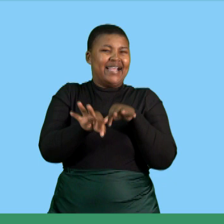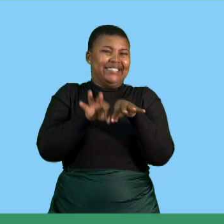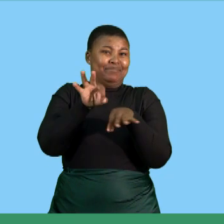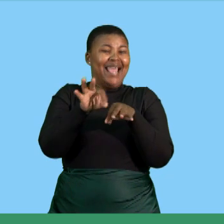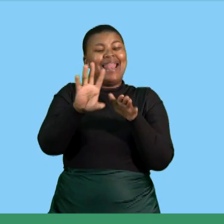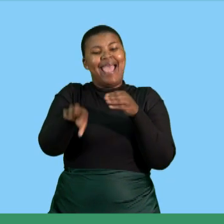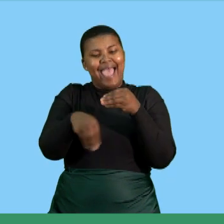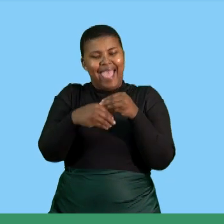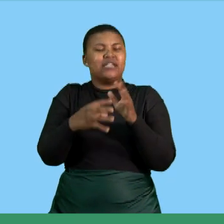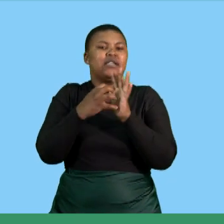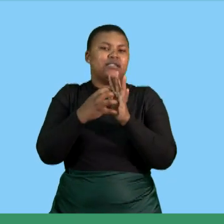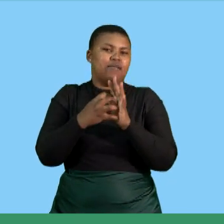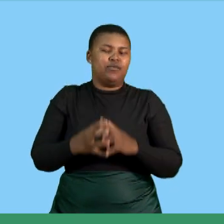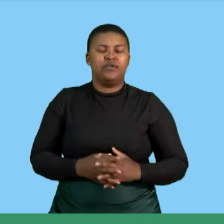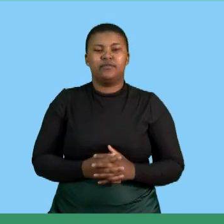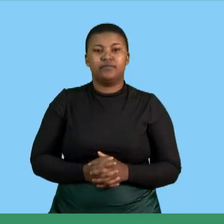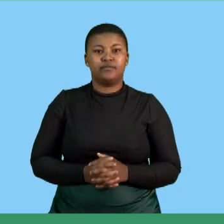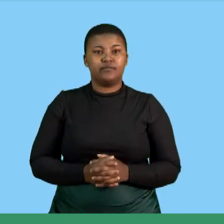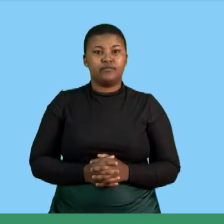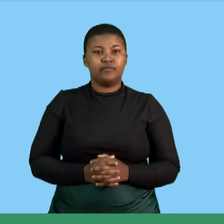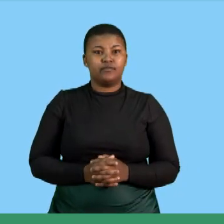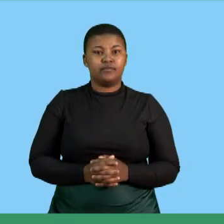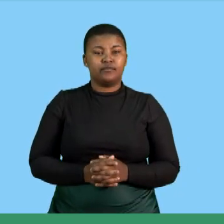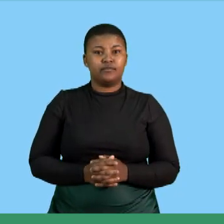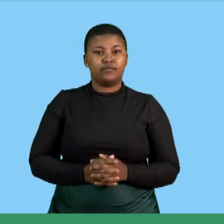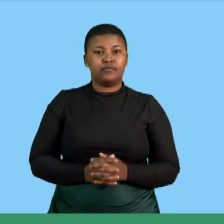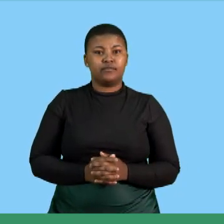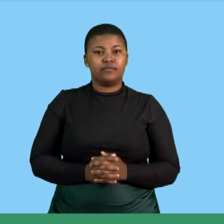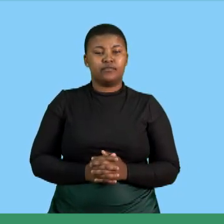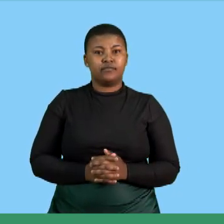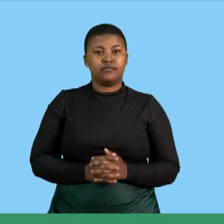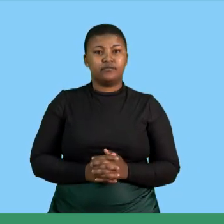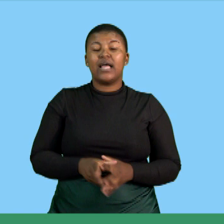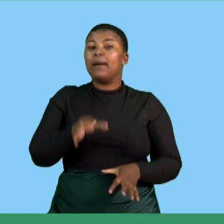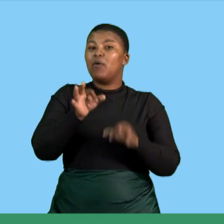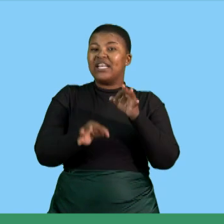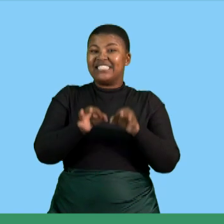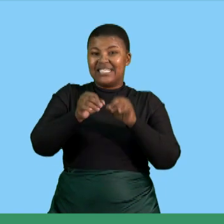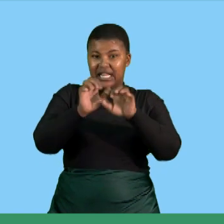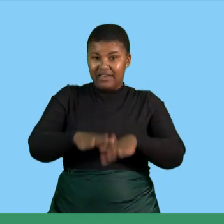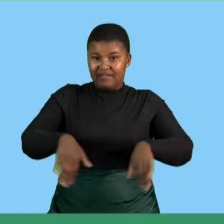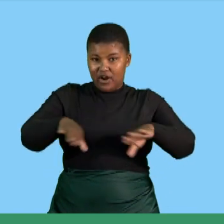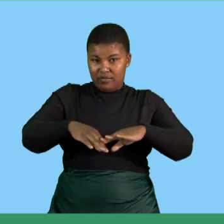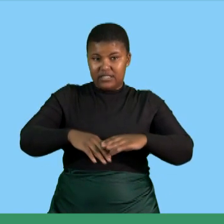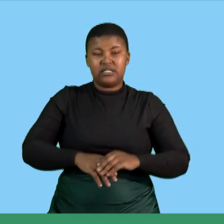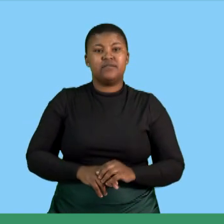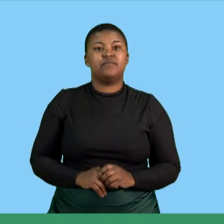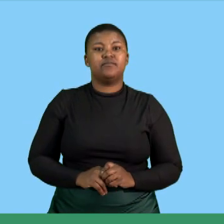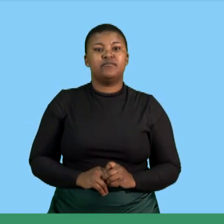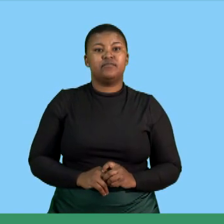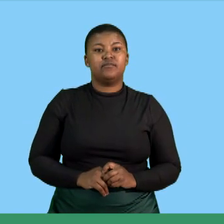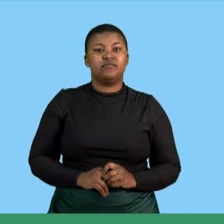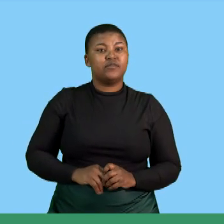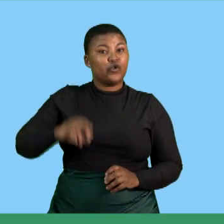by referring to specific examples. So the first one being political environment.